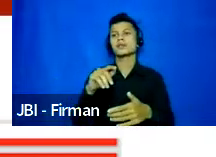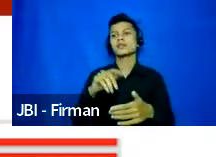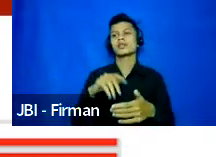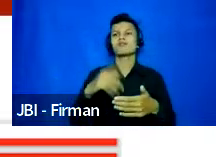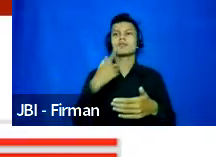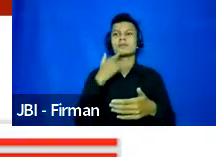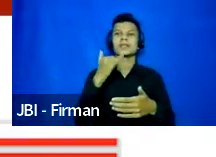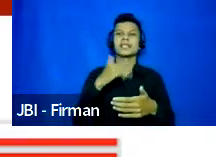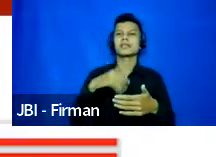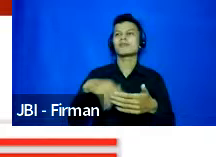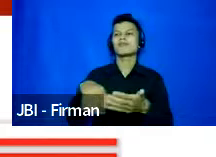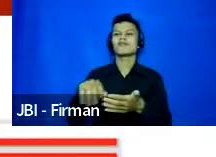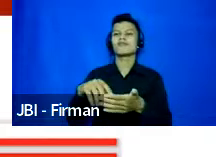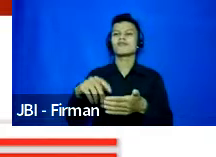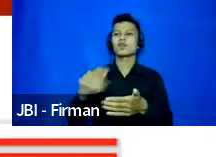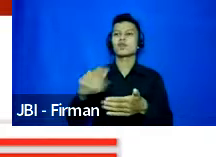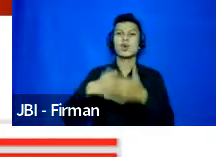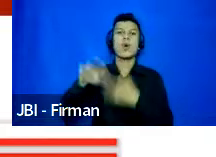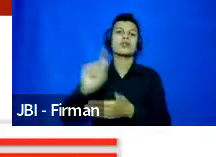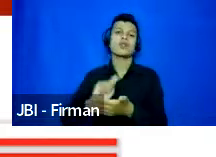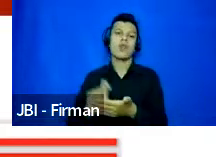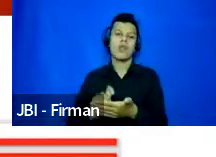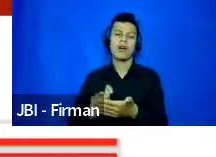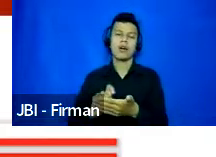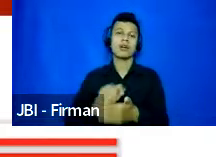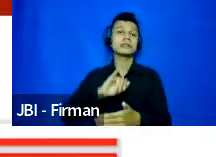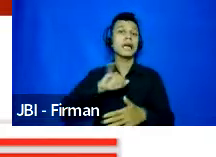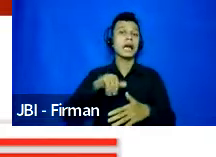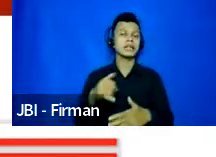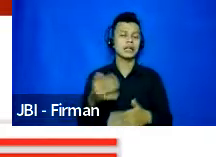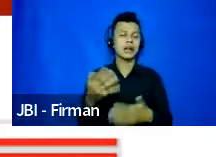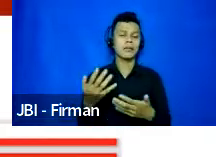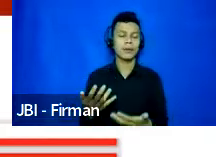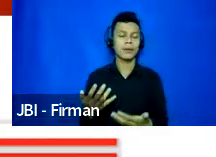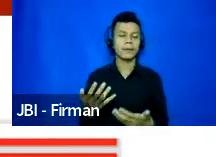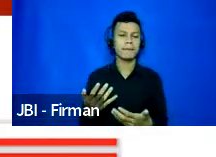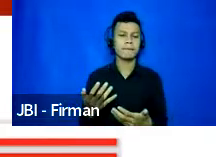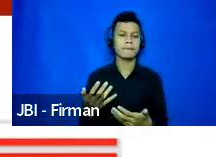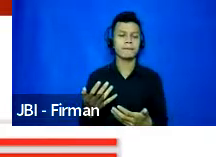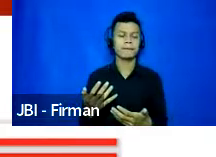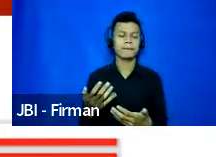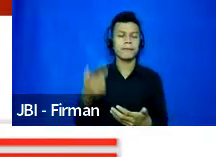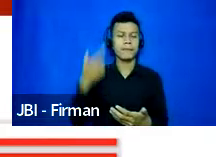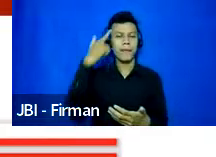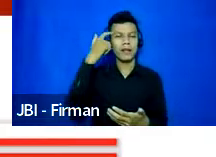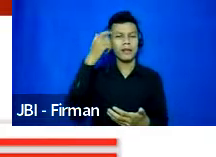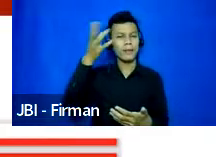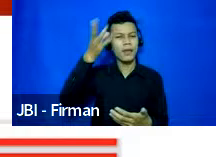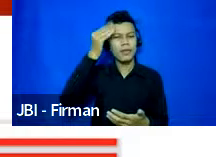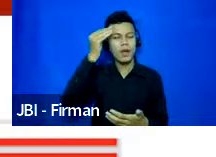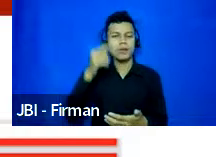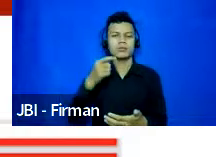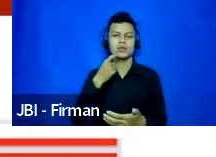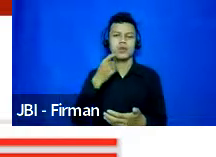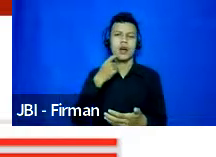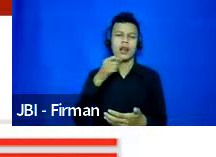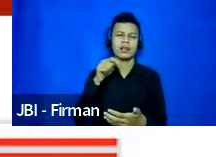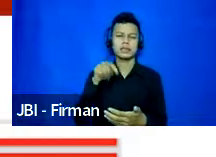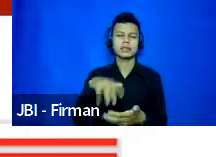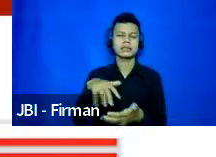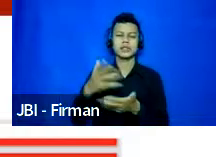with this knowledge and our experience to responding to crisis, Save the Children geared up our education response for